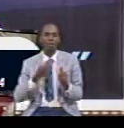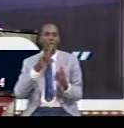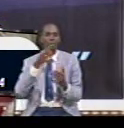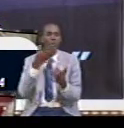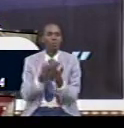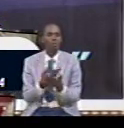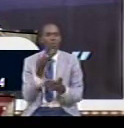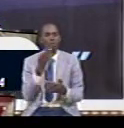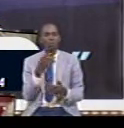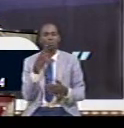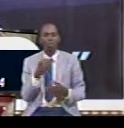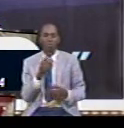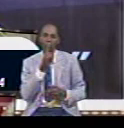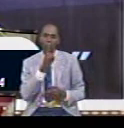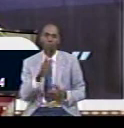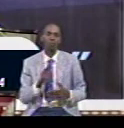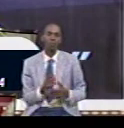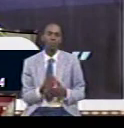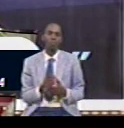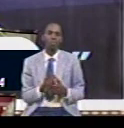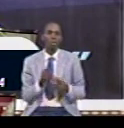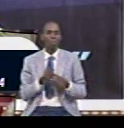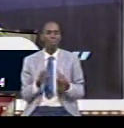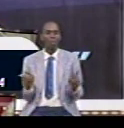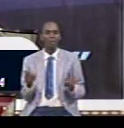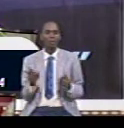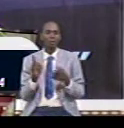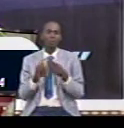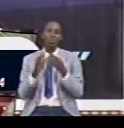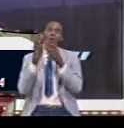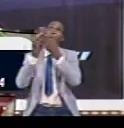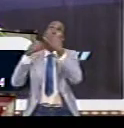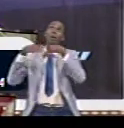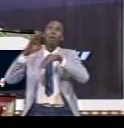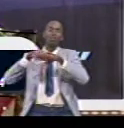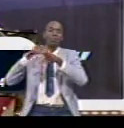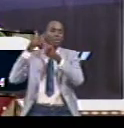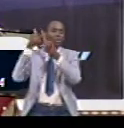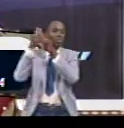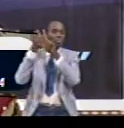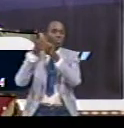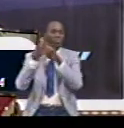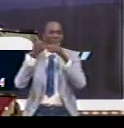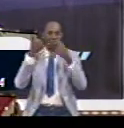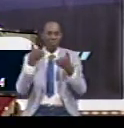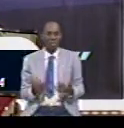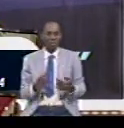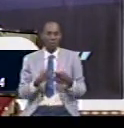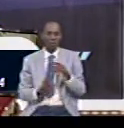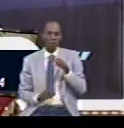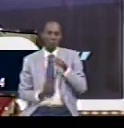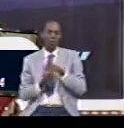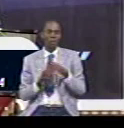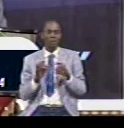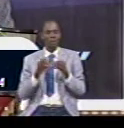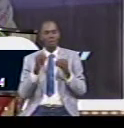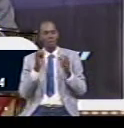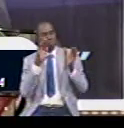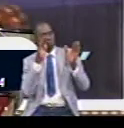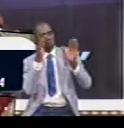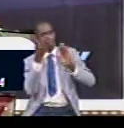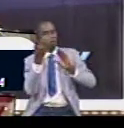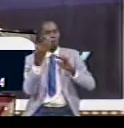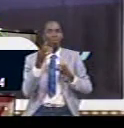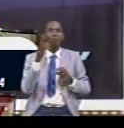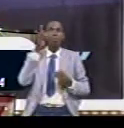of the true, but into heaven itself, now to appear in the presence of